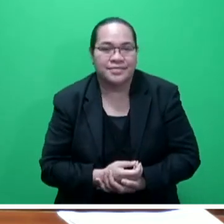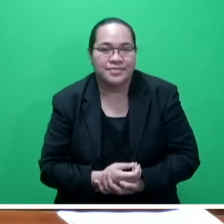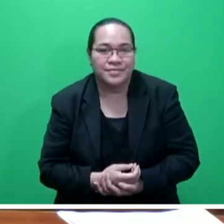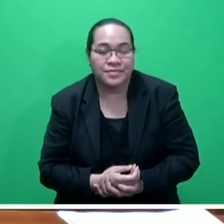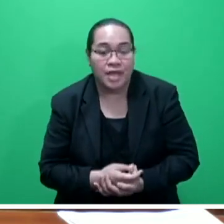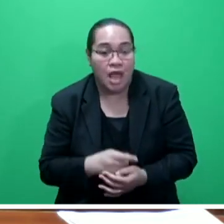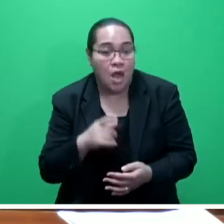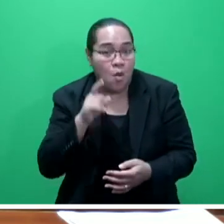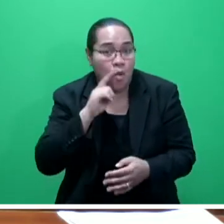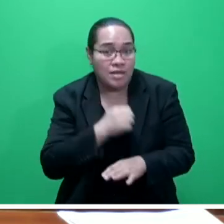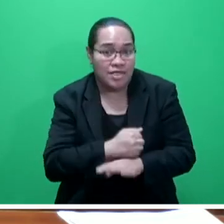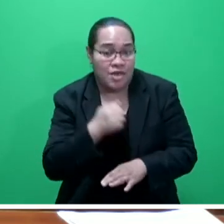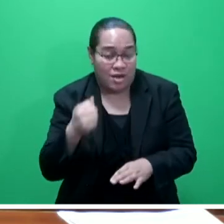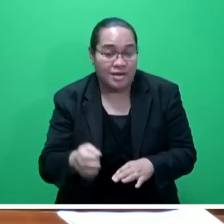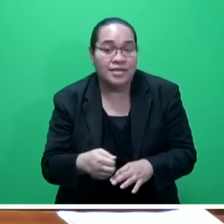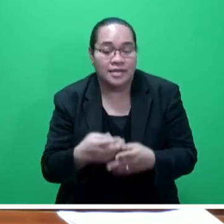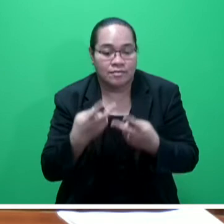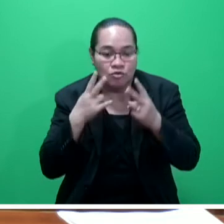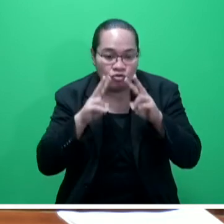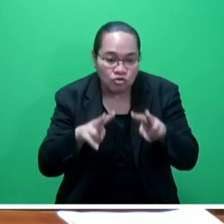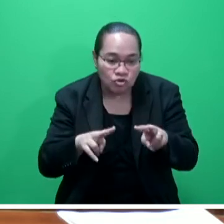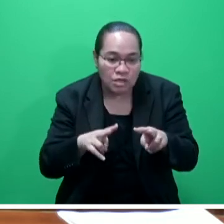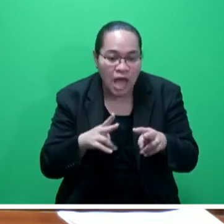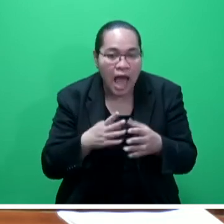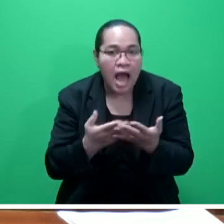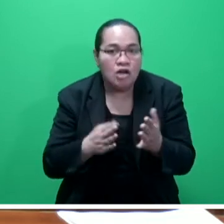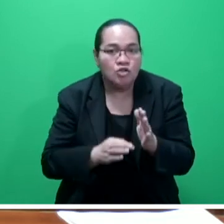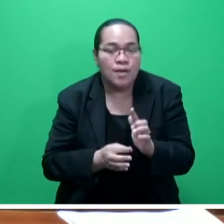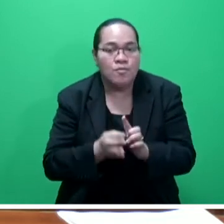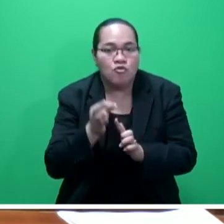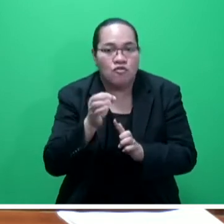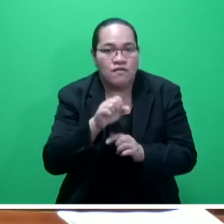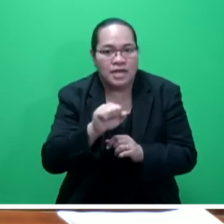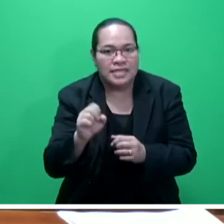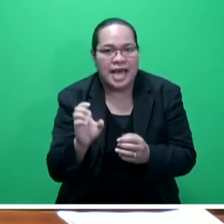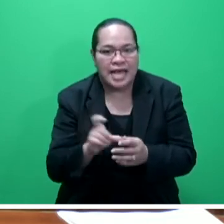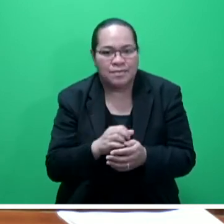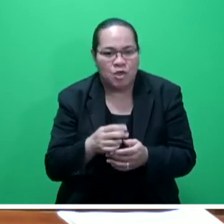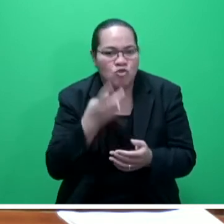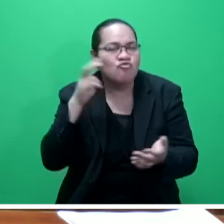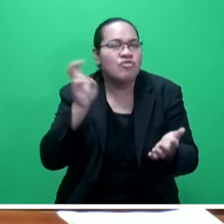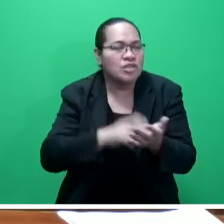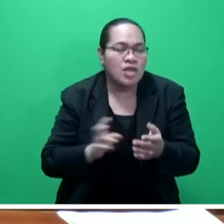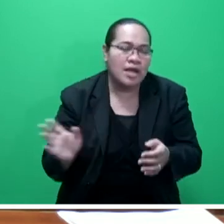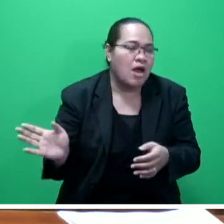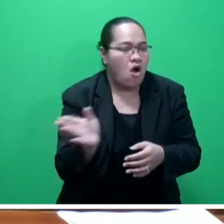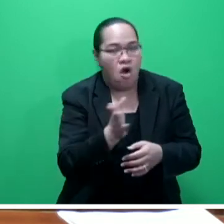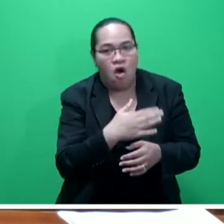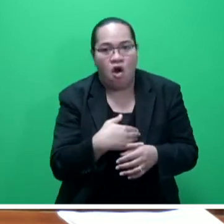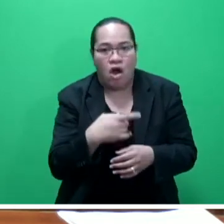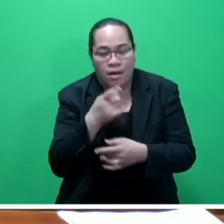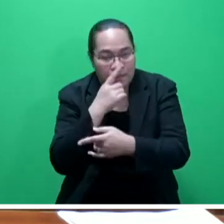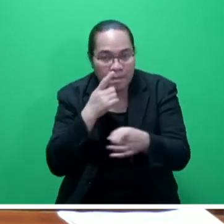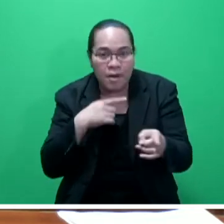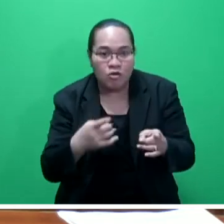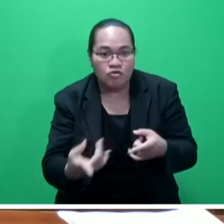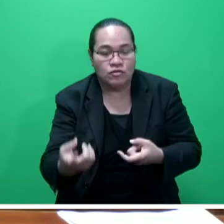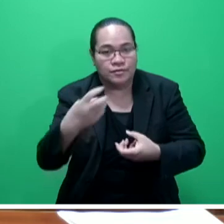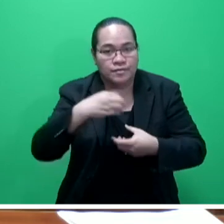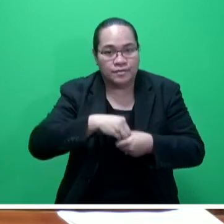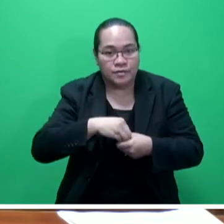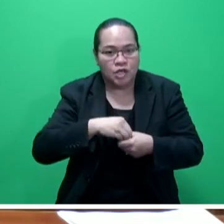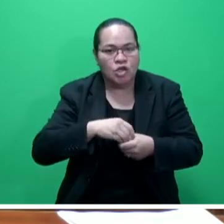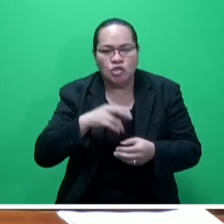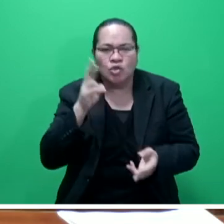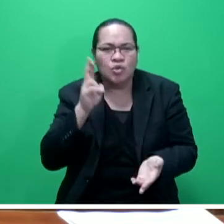Authority has also been looking at improving its customer services in registering all customers for e-billing to reduce the cost of